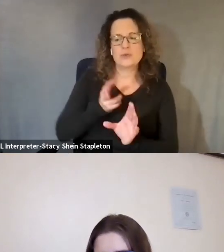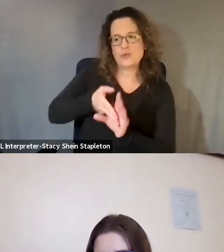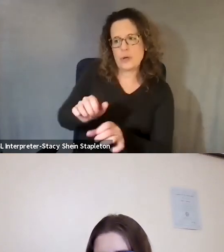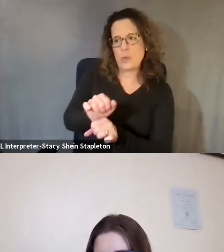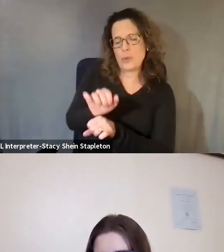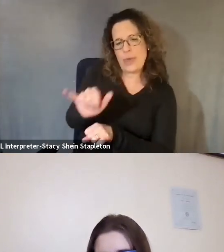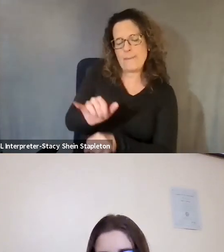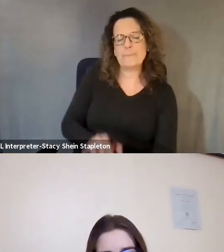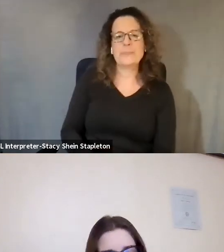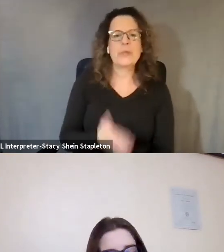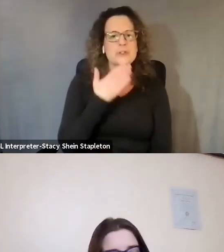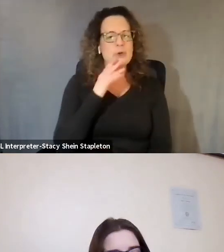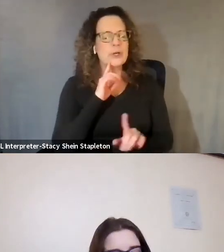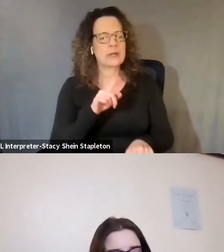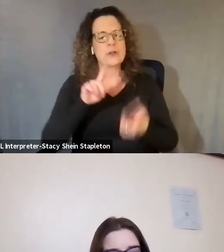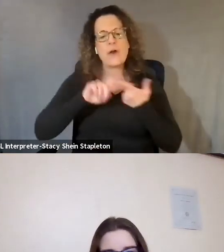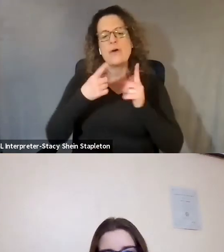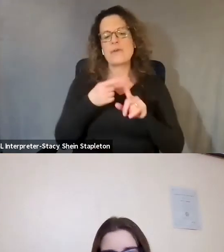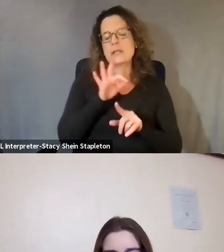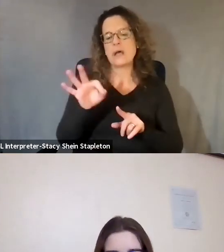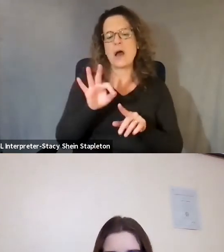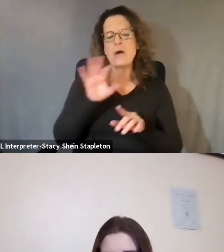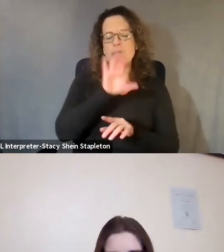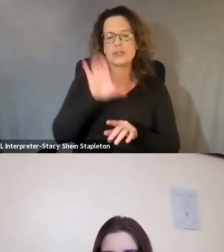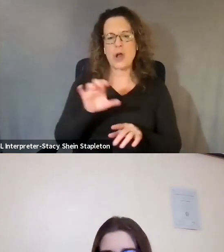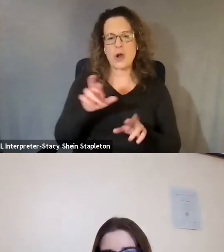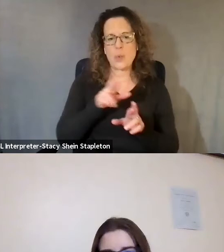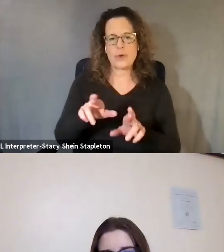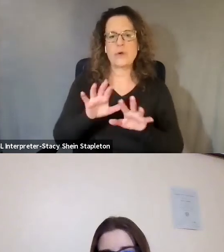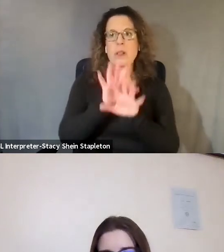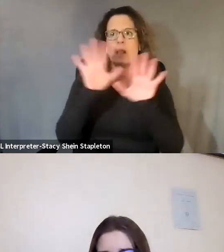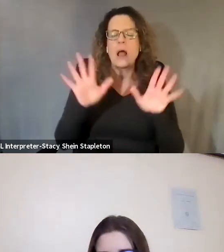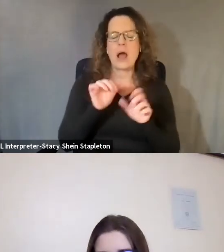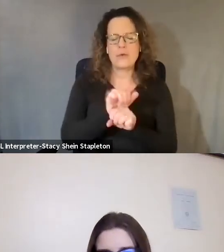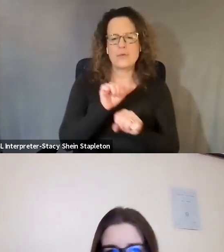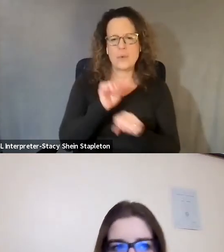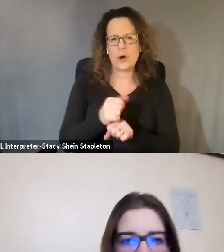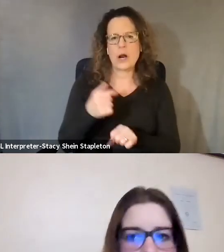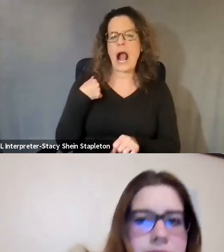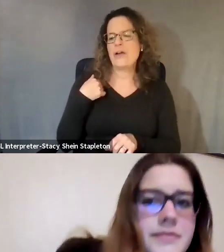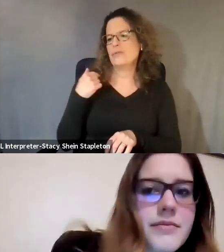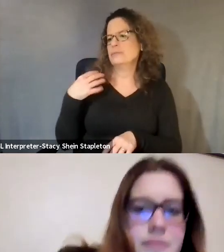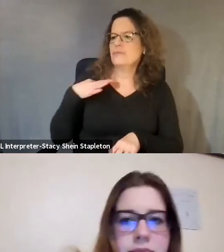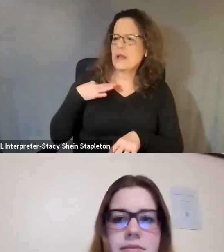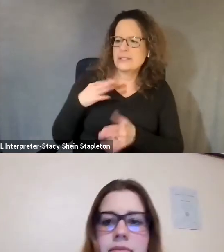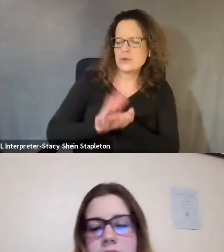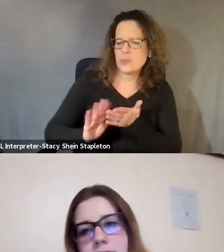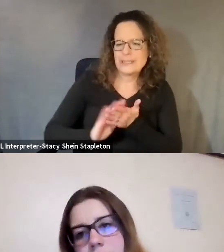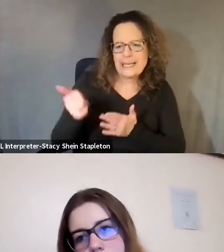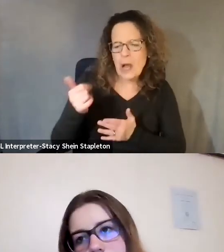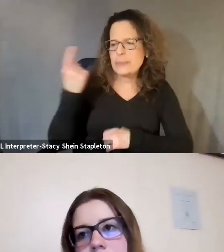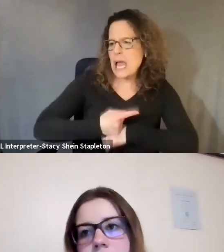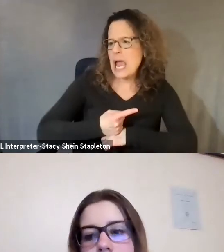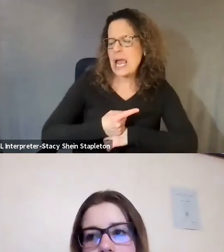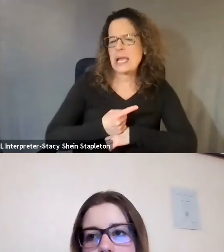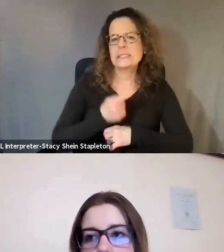And that's a great answer. Friends of the Chicago River does wonderful work. I've been out on their volunteer cleanups on the river before. The